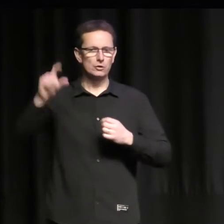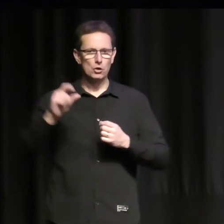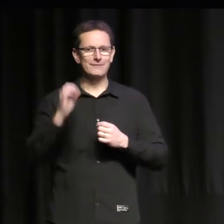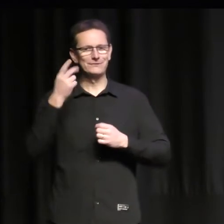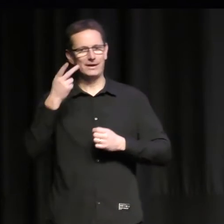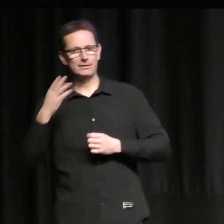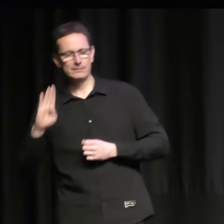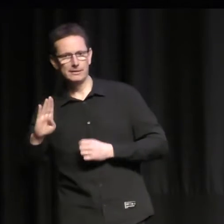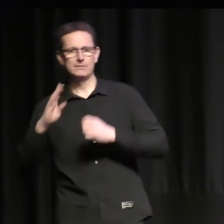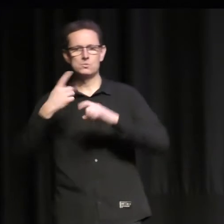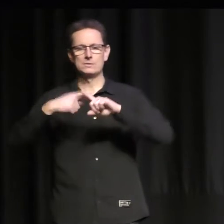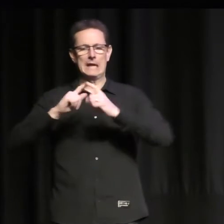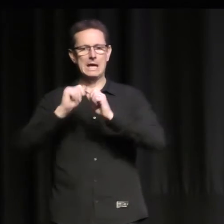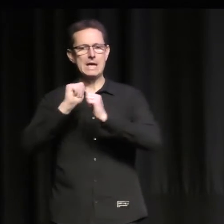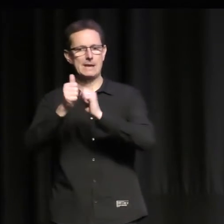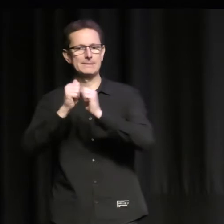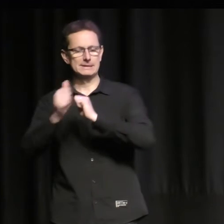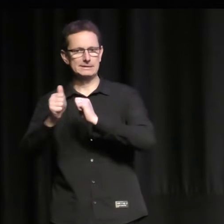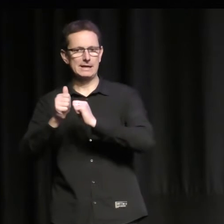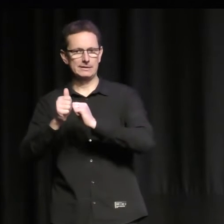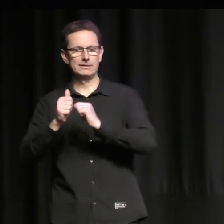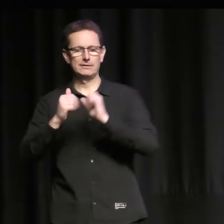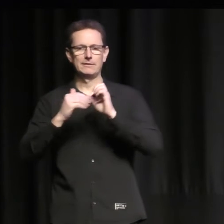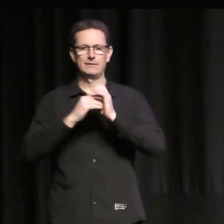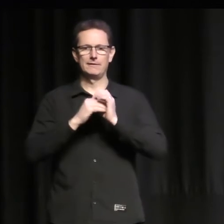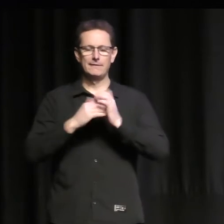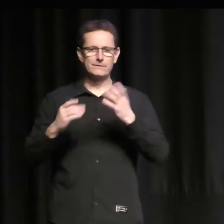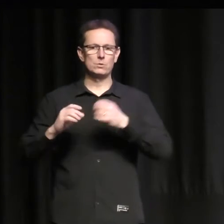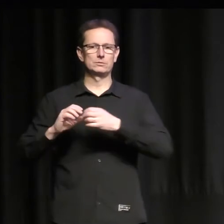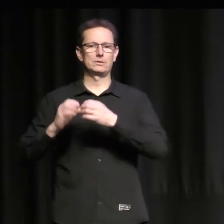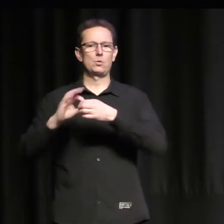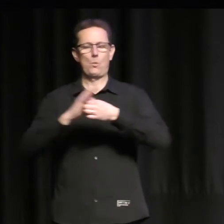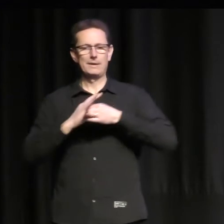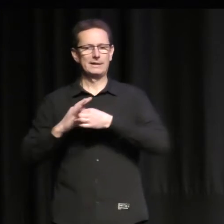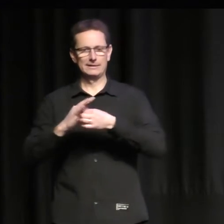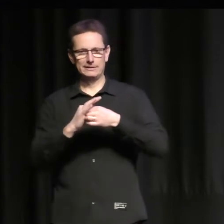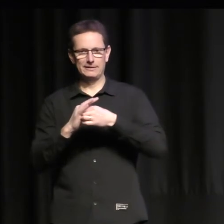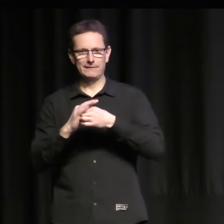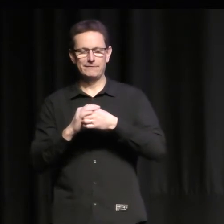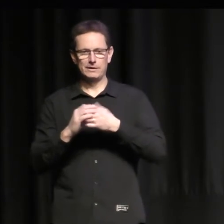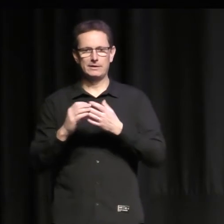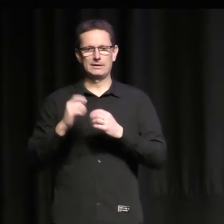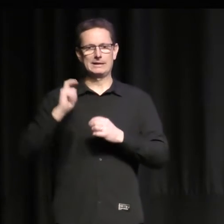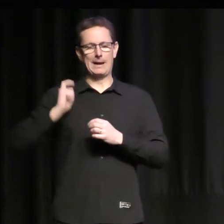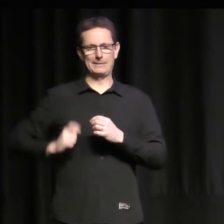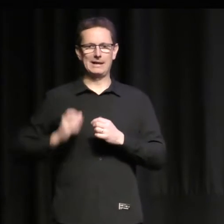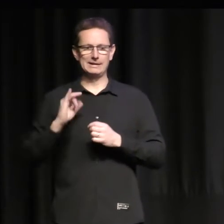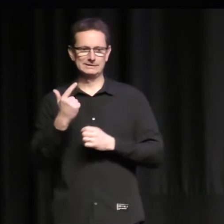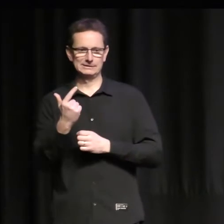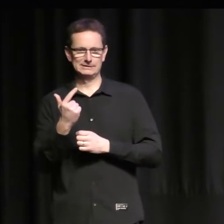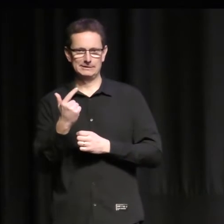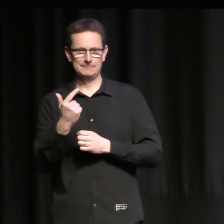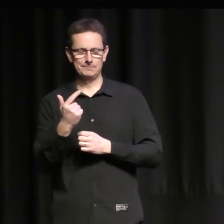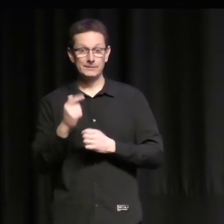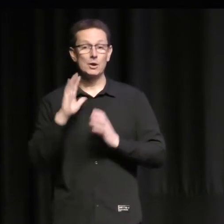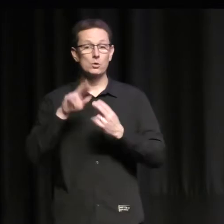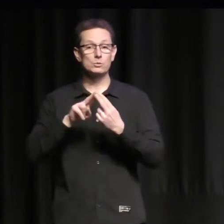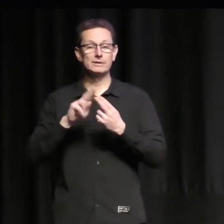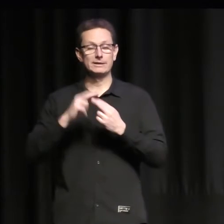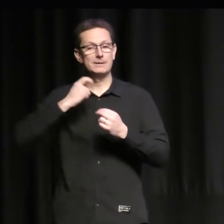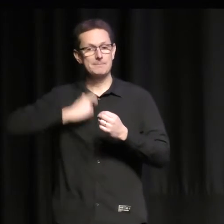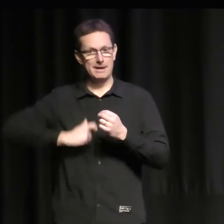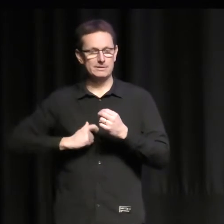executives, and representatives of corporate capitalism have also been contacting me